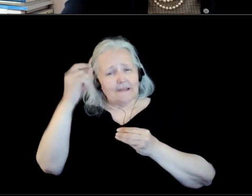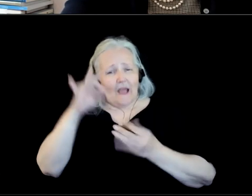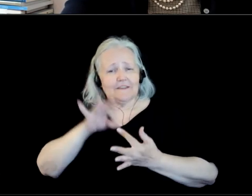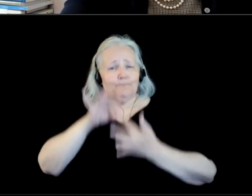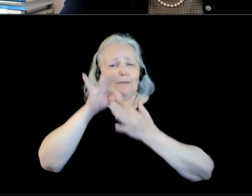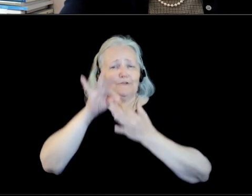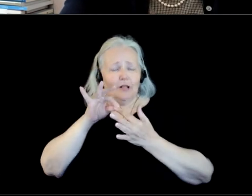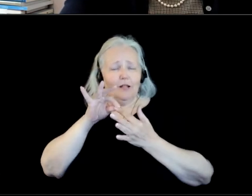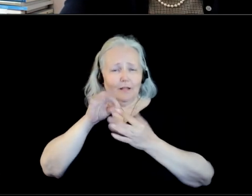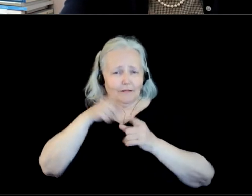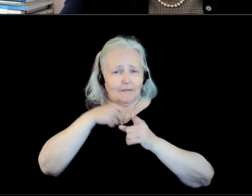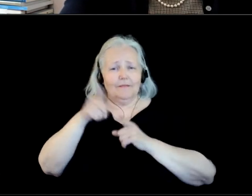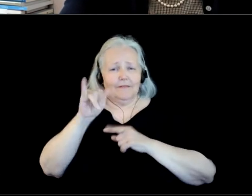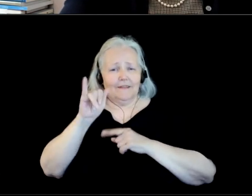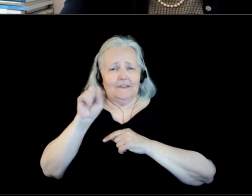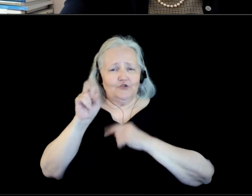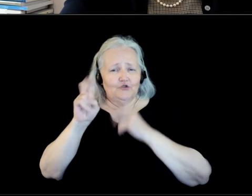special issue.